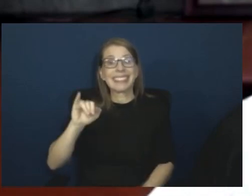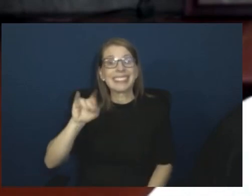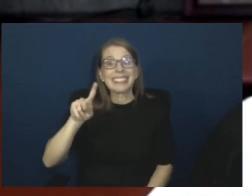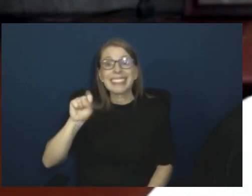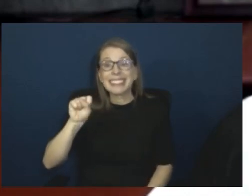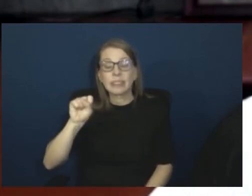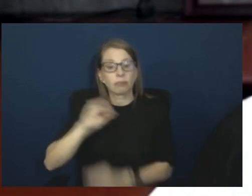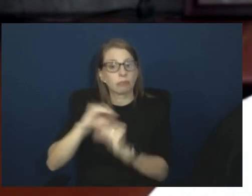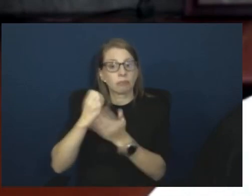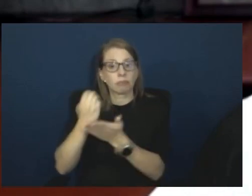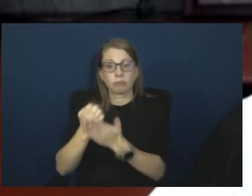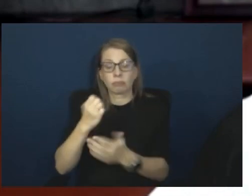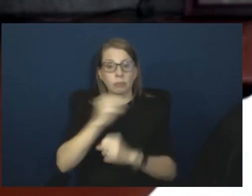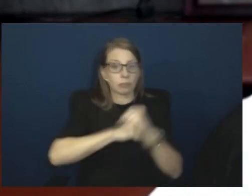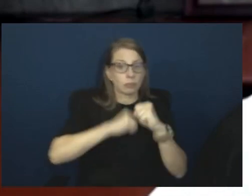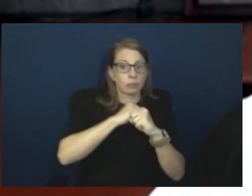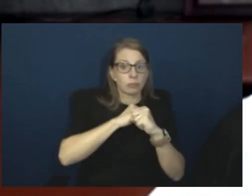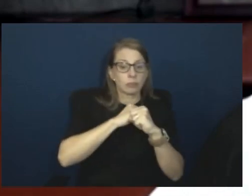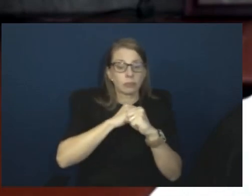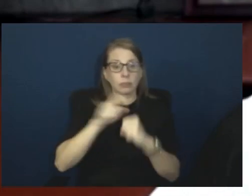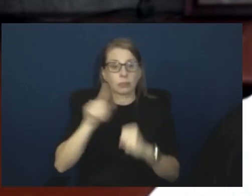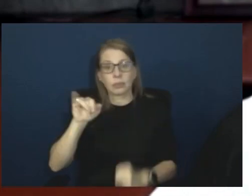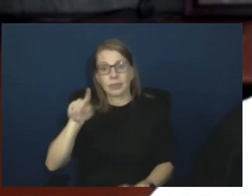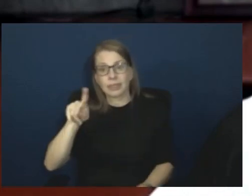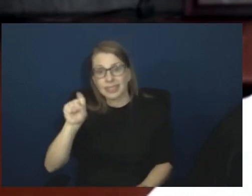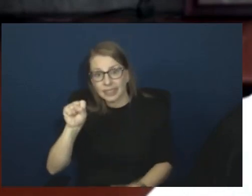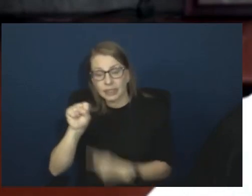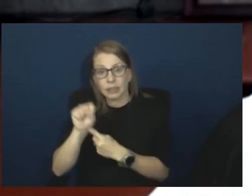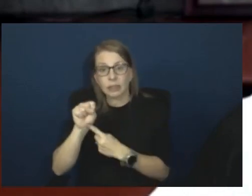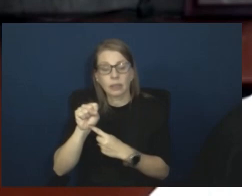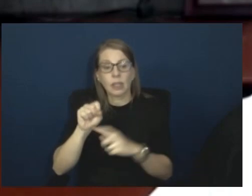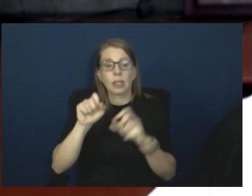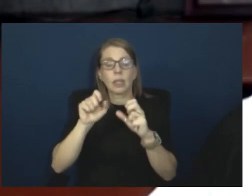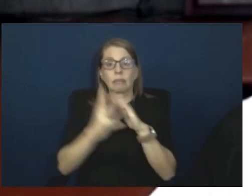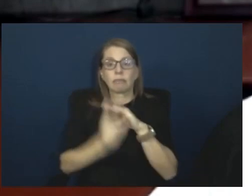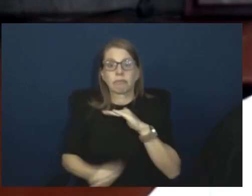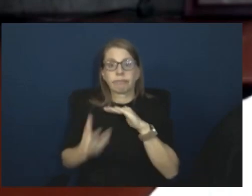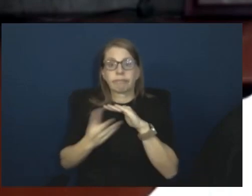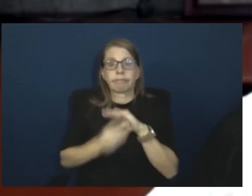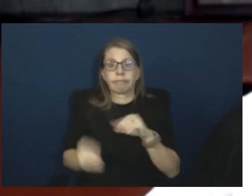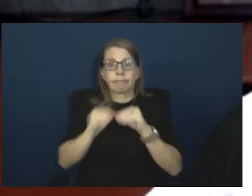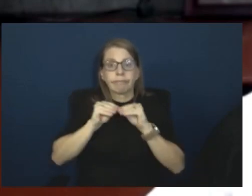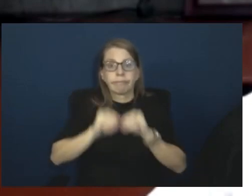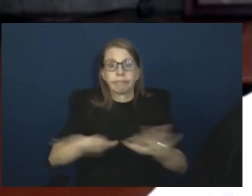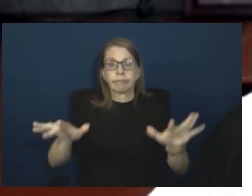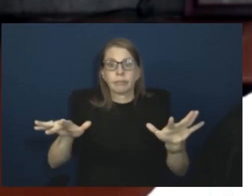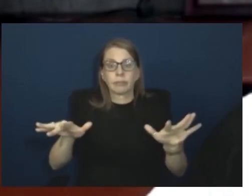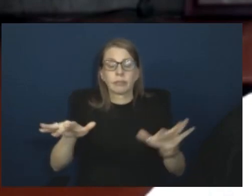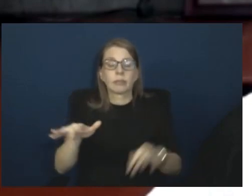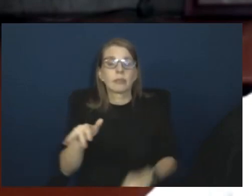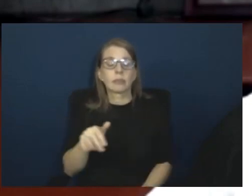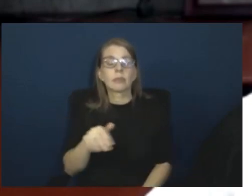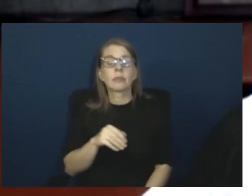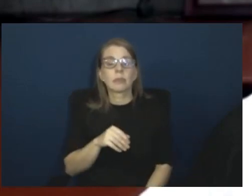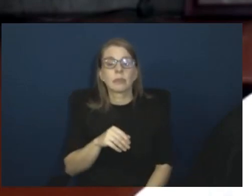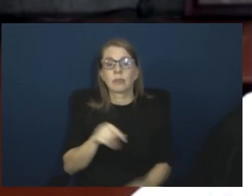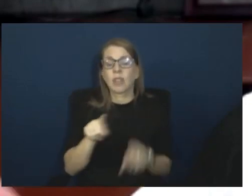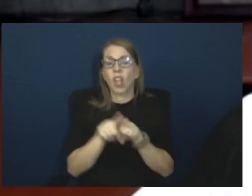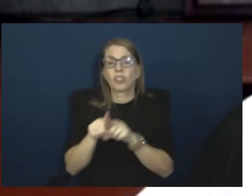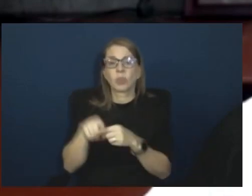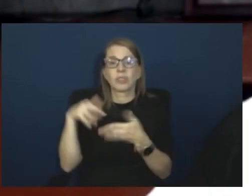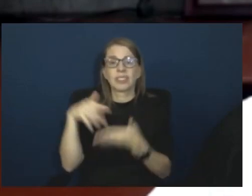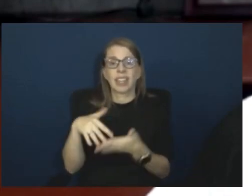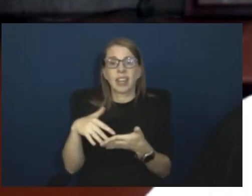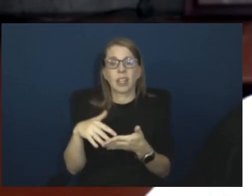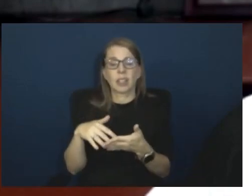that mosquitoes or midges can amplify the virus. We have also done studies, and these are